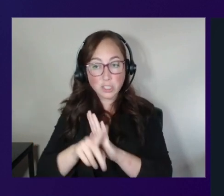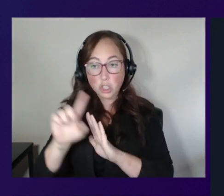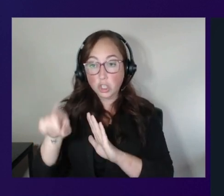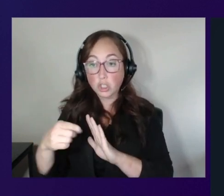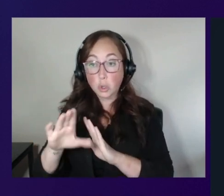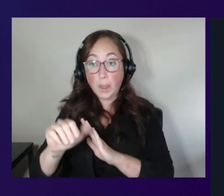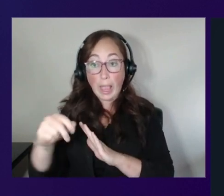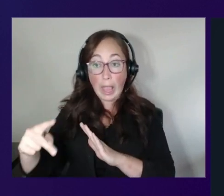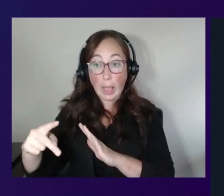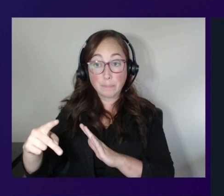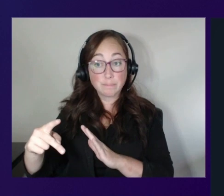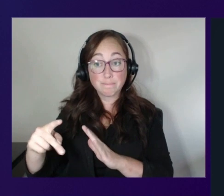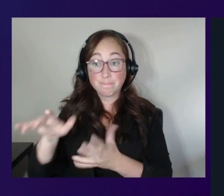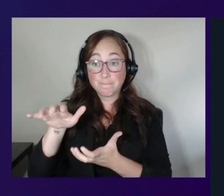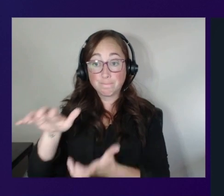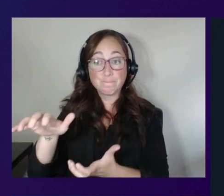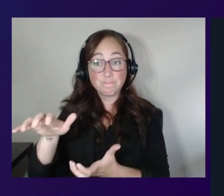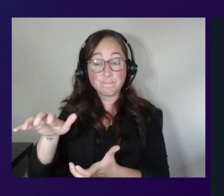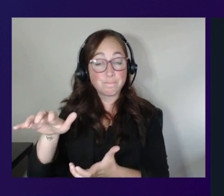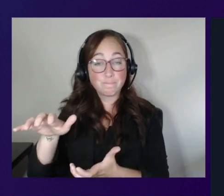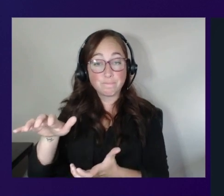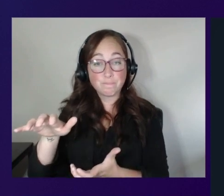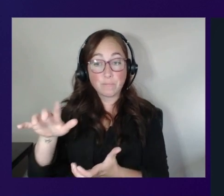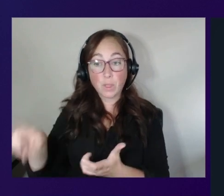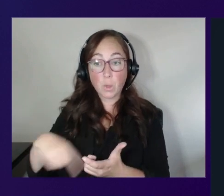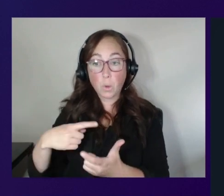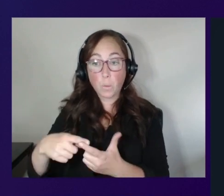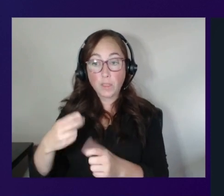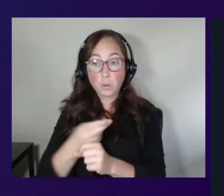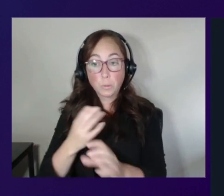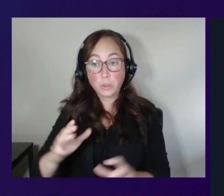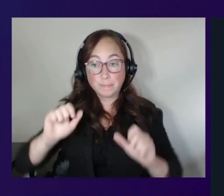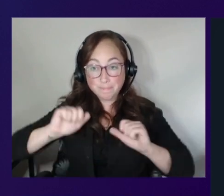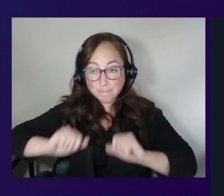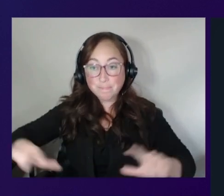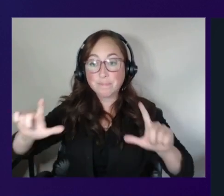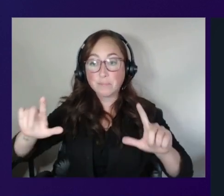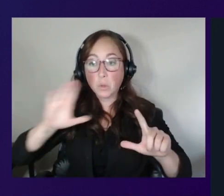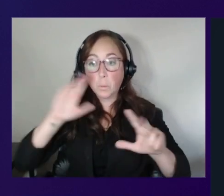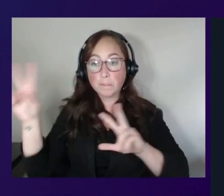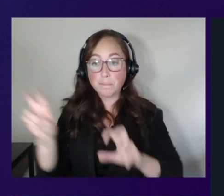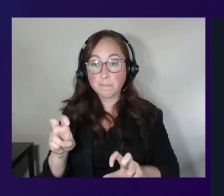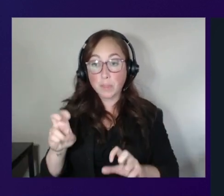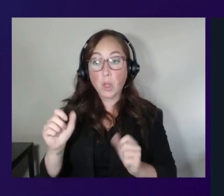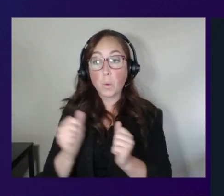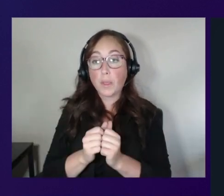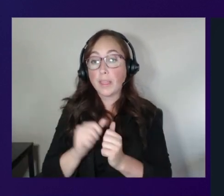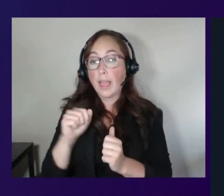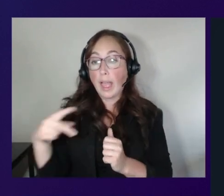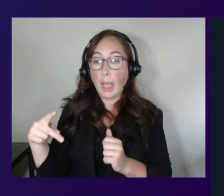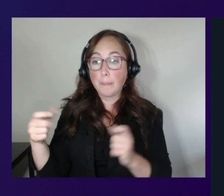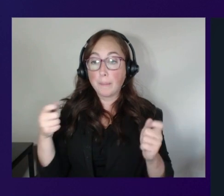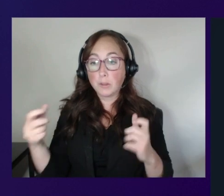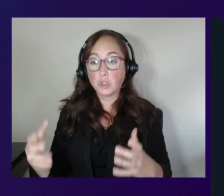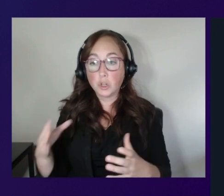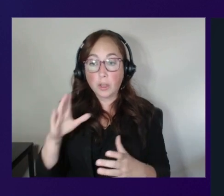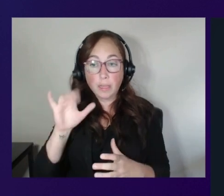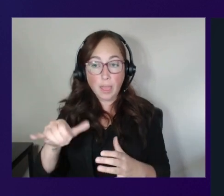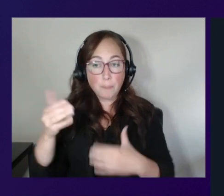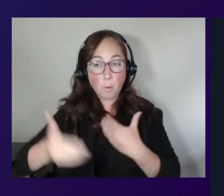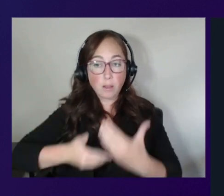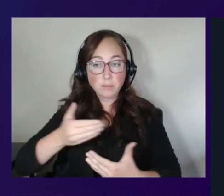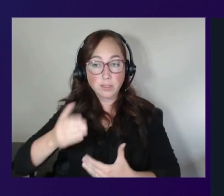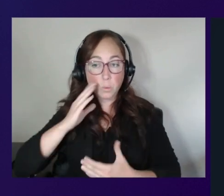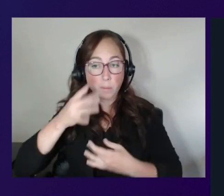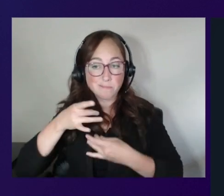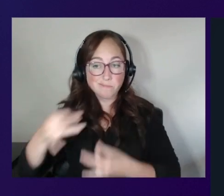applications, and they're brought down dynamically when the user launches their session. Okay. So with Application Manager, we've streamlined that process significantly